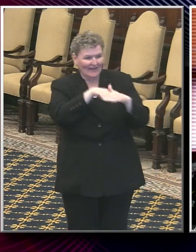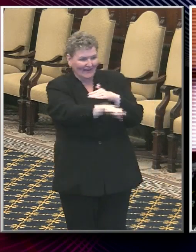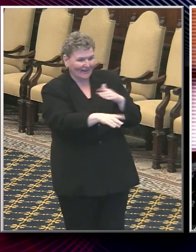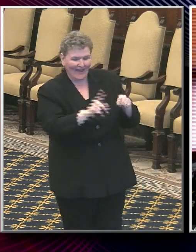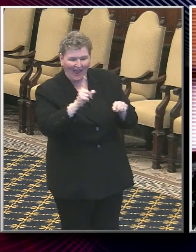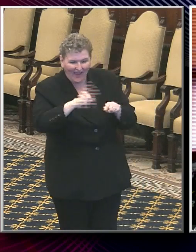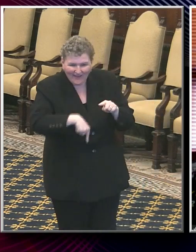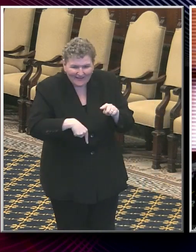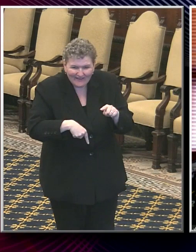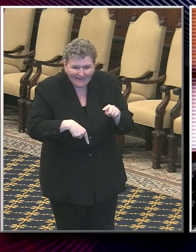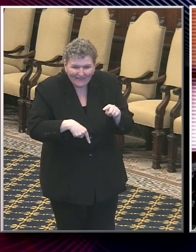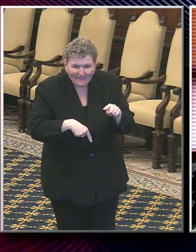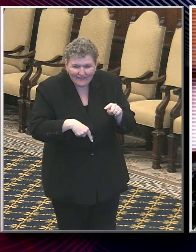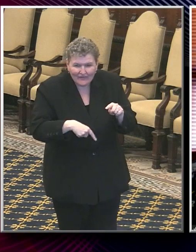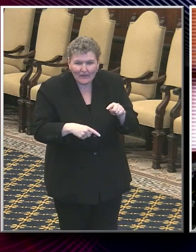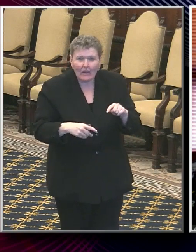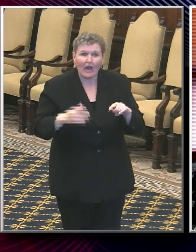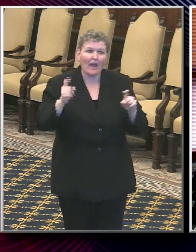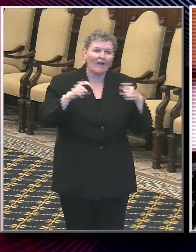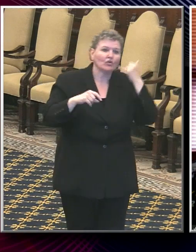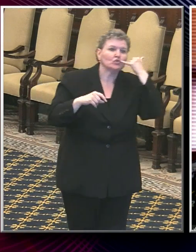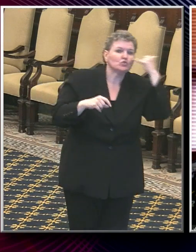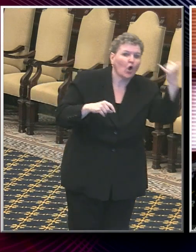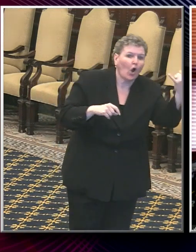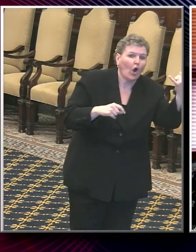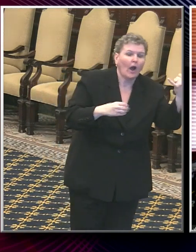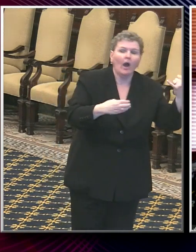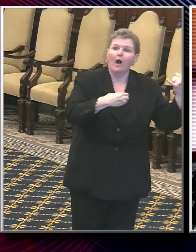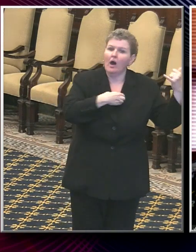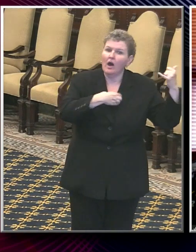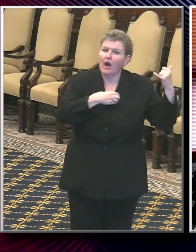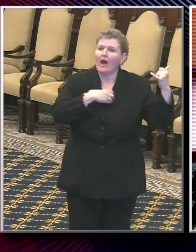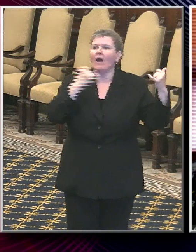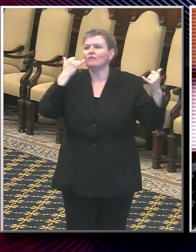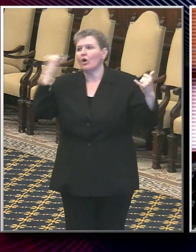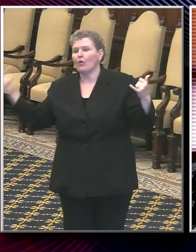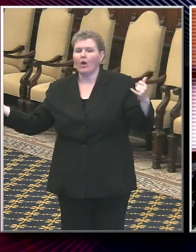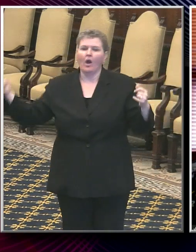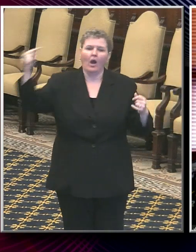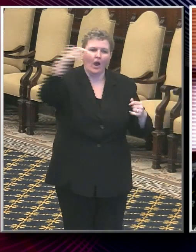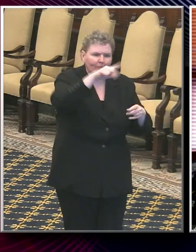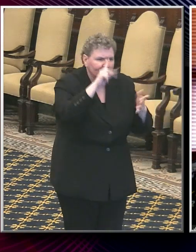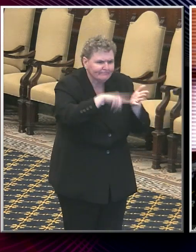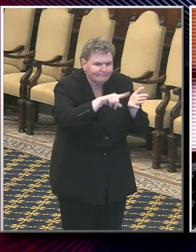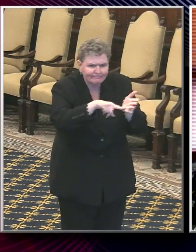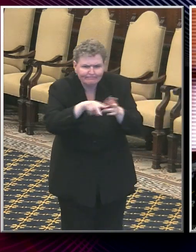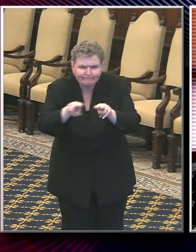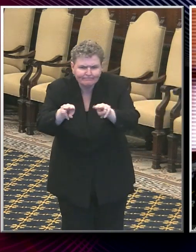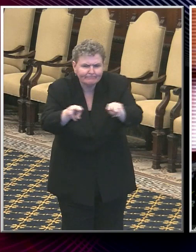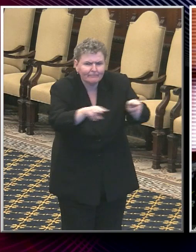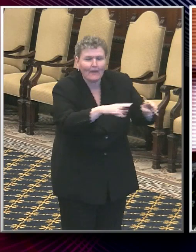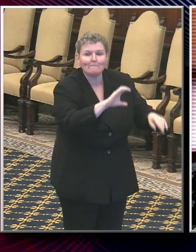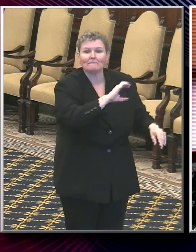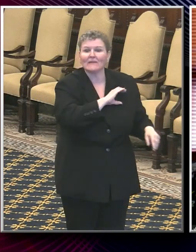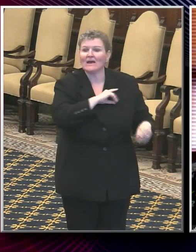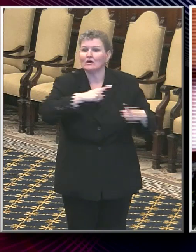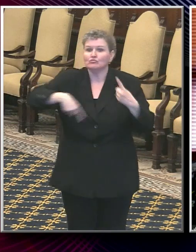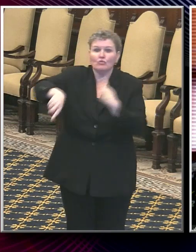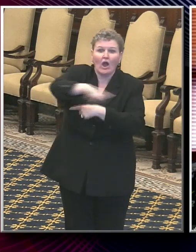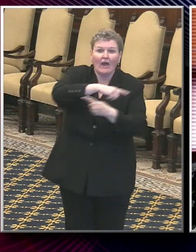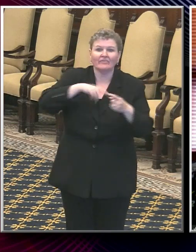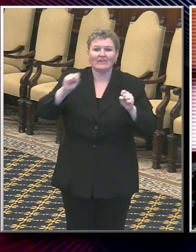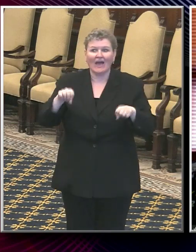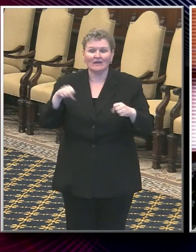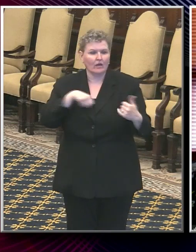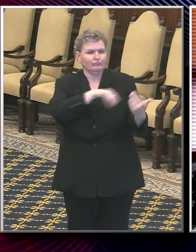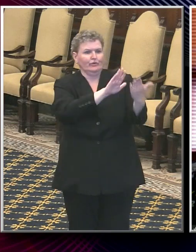we can come and investigate. And if there's a gun that's loose and available or in the plain sight of a police officer, there's certain things we can do. But if we